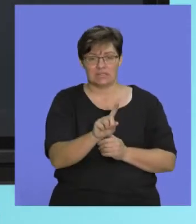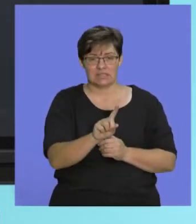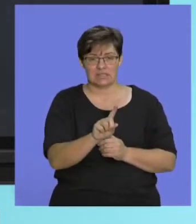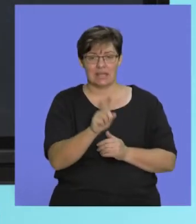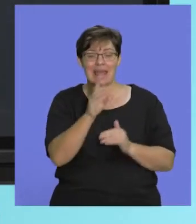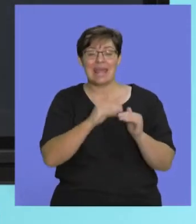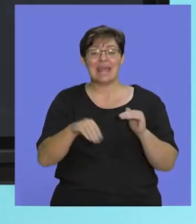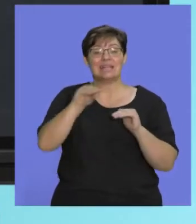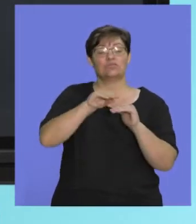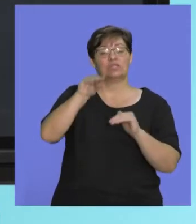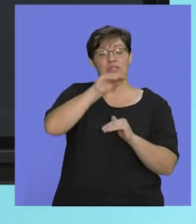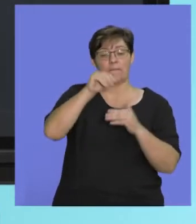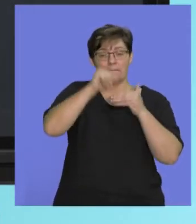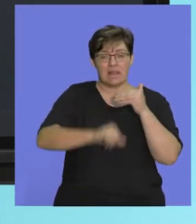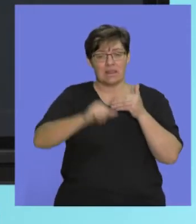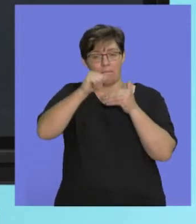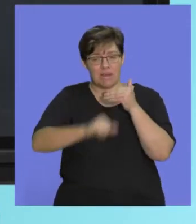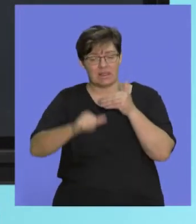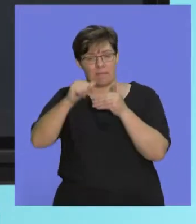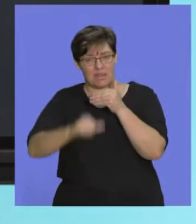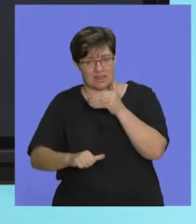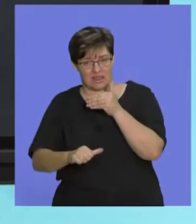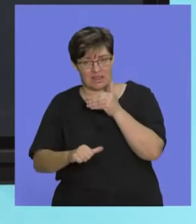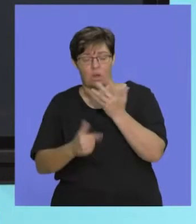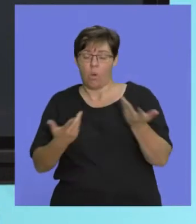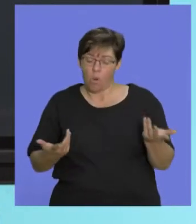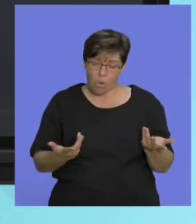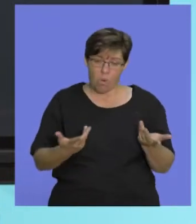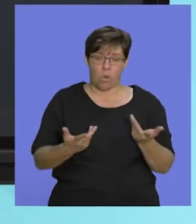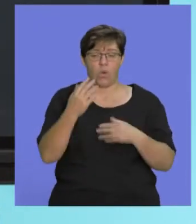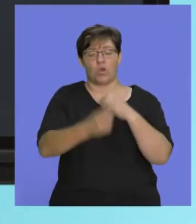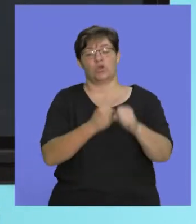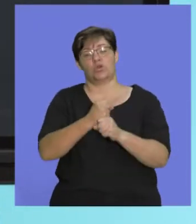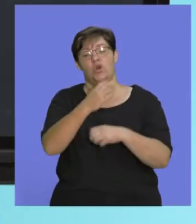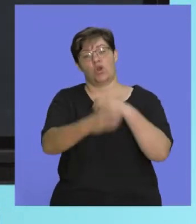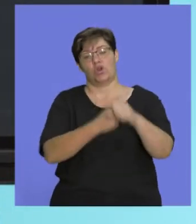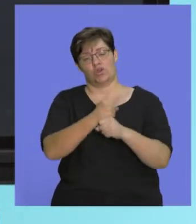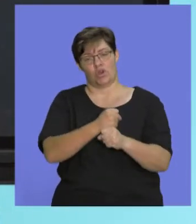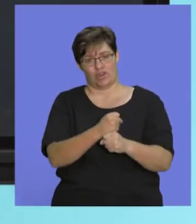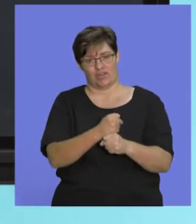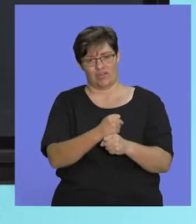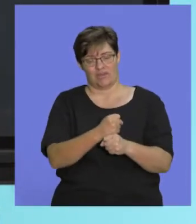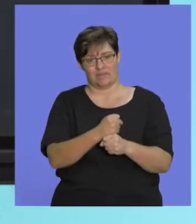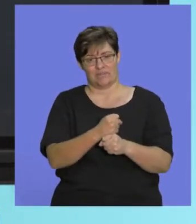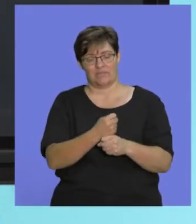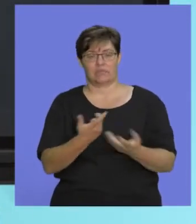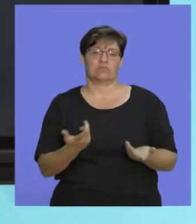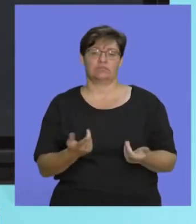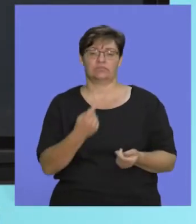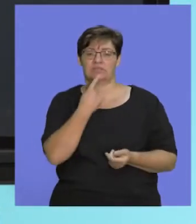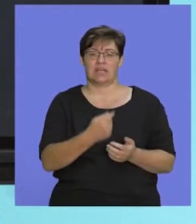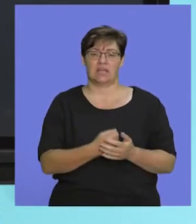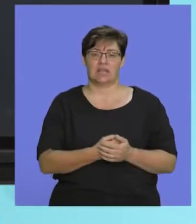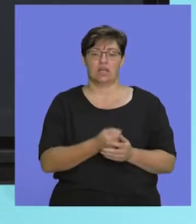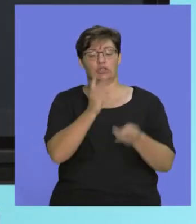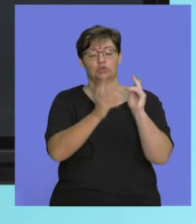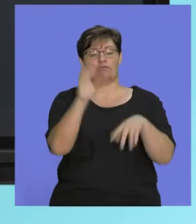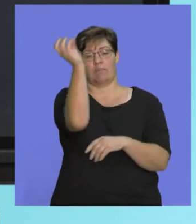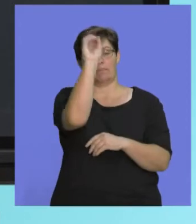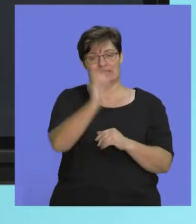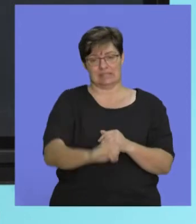are getting interest every month or every year. But it does not mean you are getting, if I quoted you